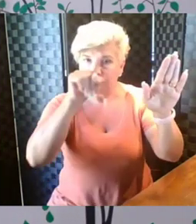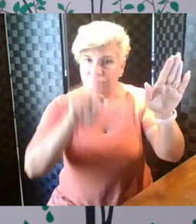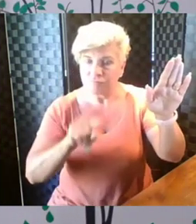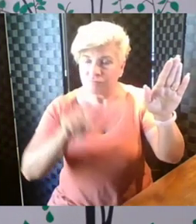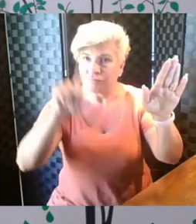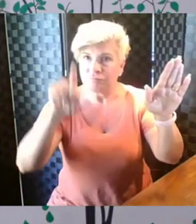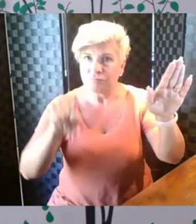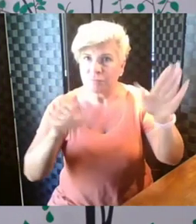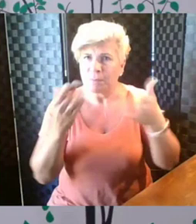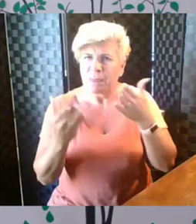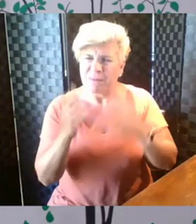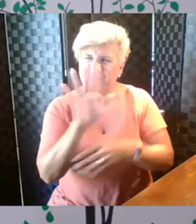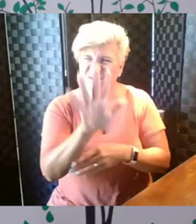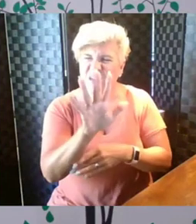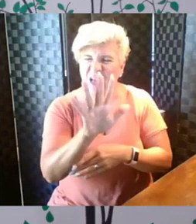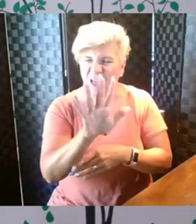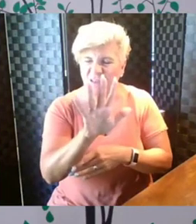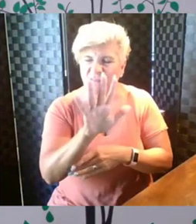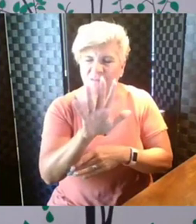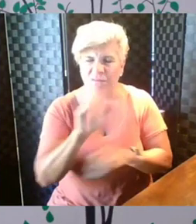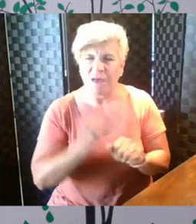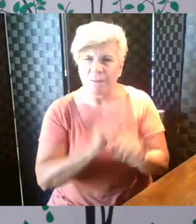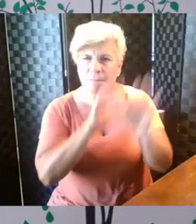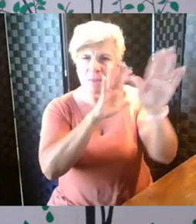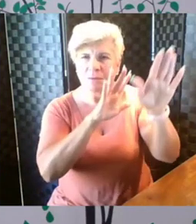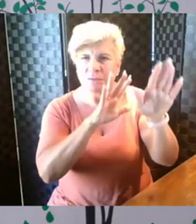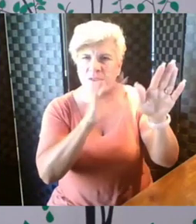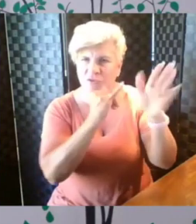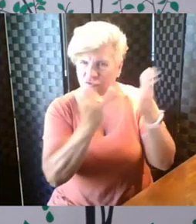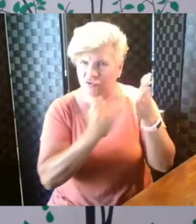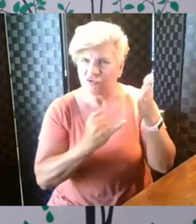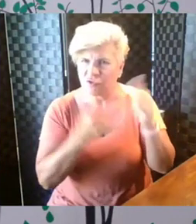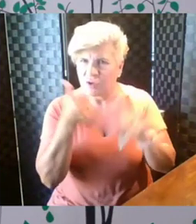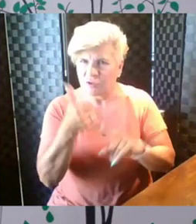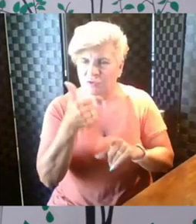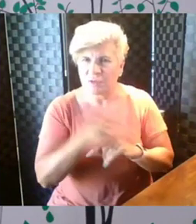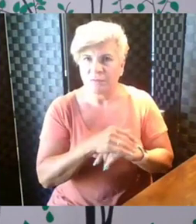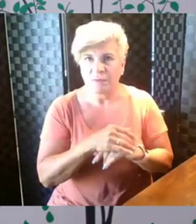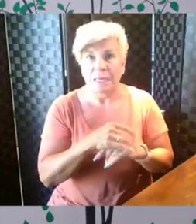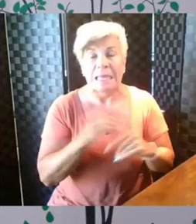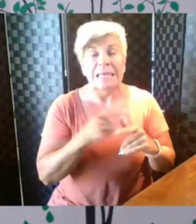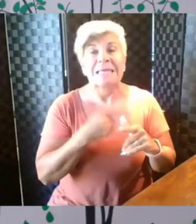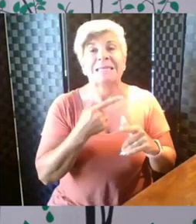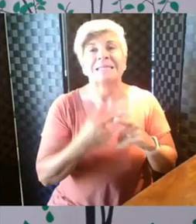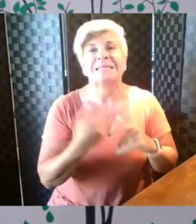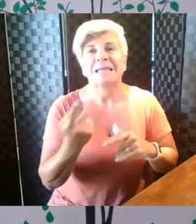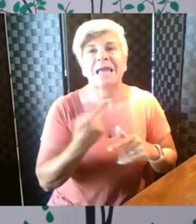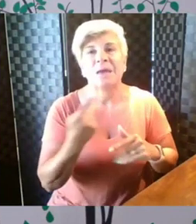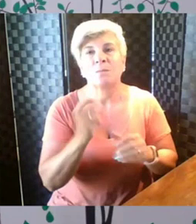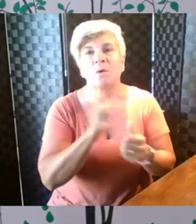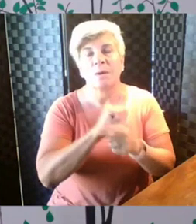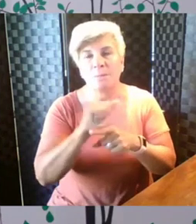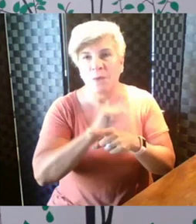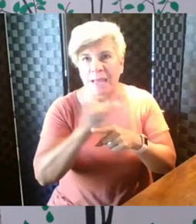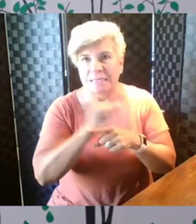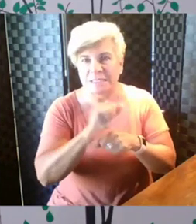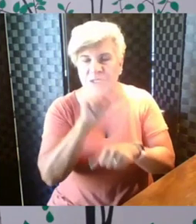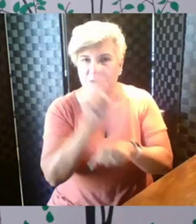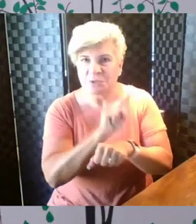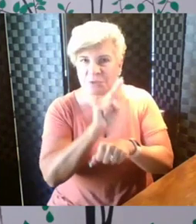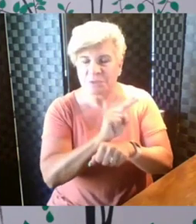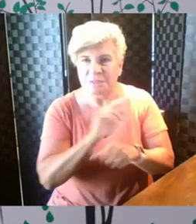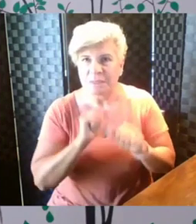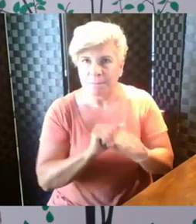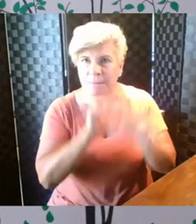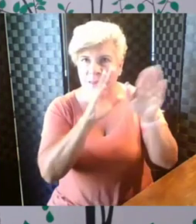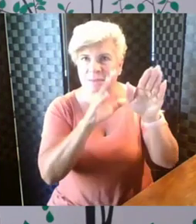paper, probably about five. And then we are going to practice using those mountains to help us breathe. So